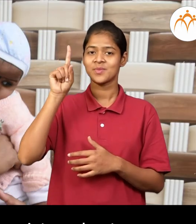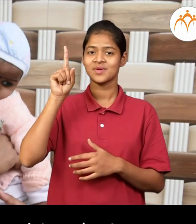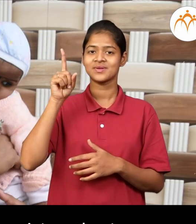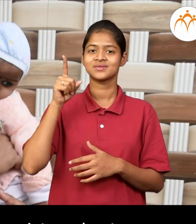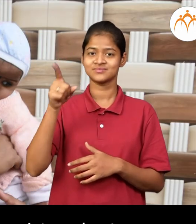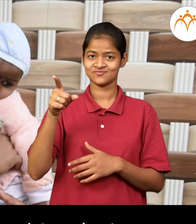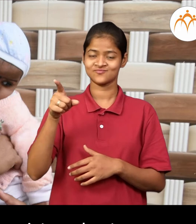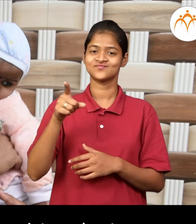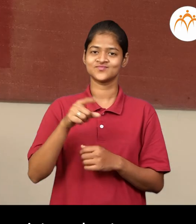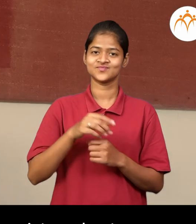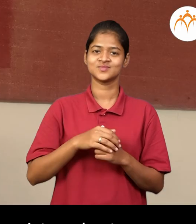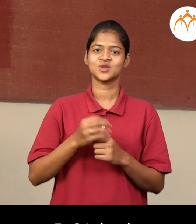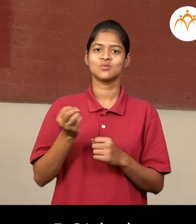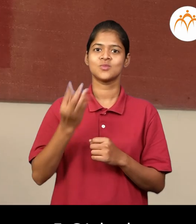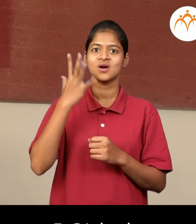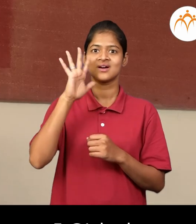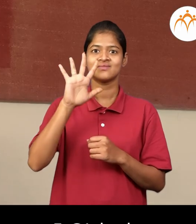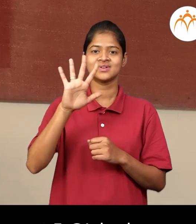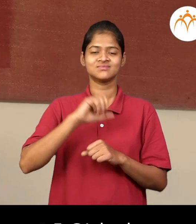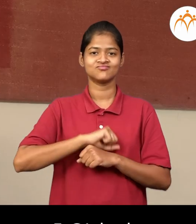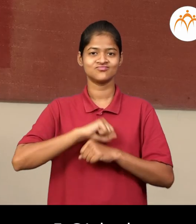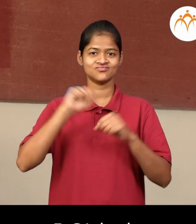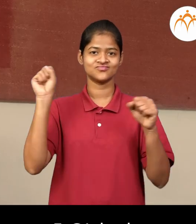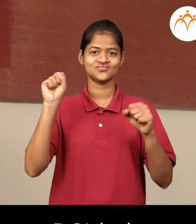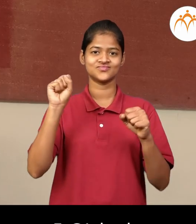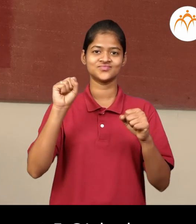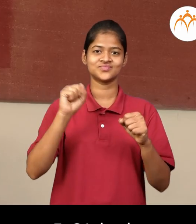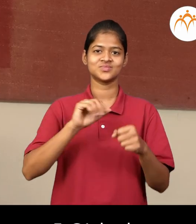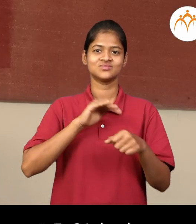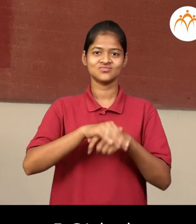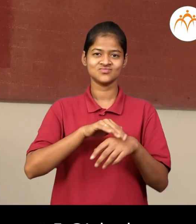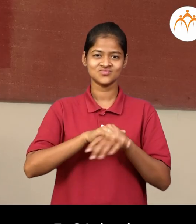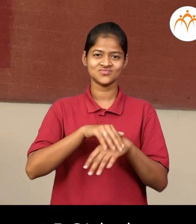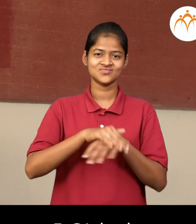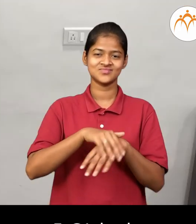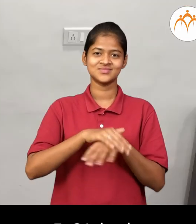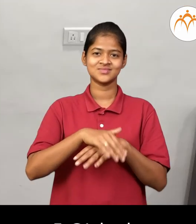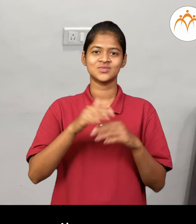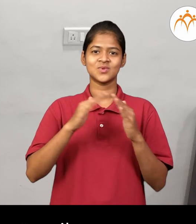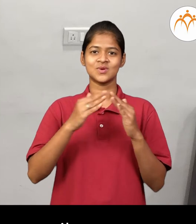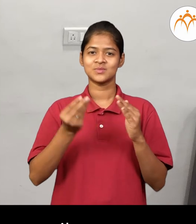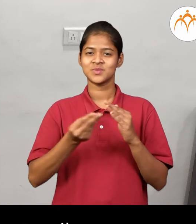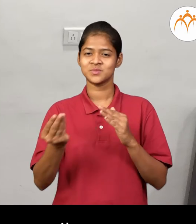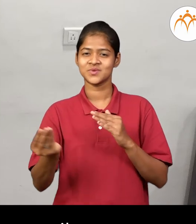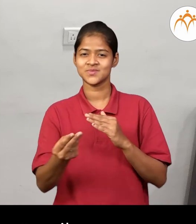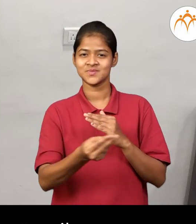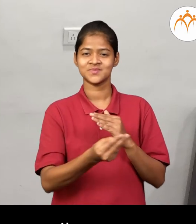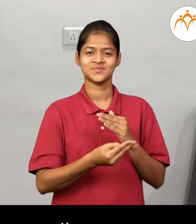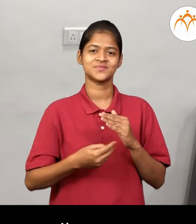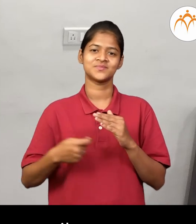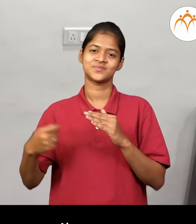. Ammi gets up at 5 o'clock. She cleans the